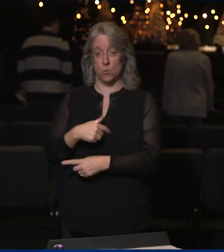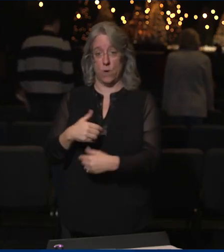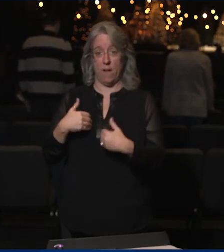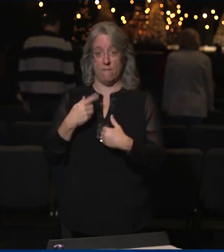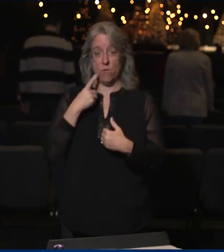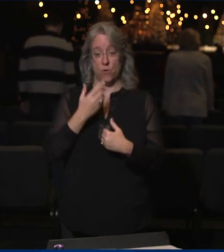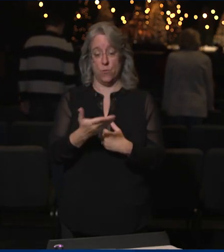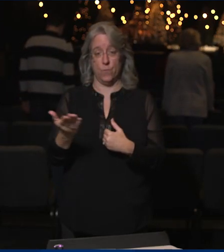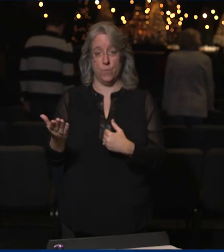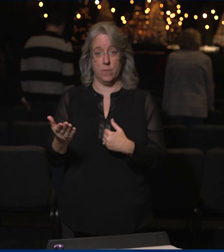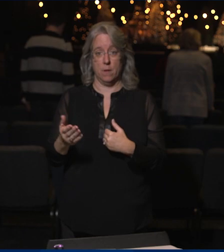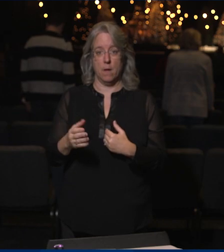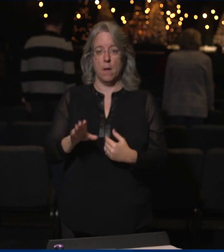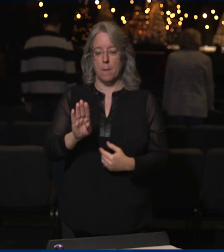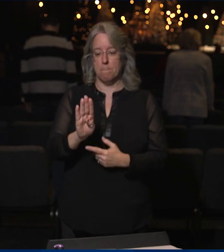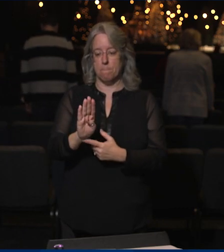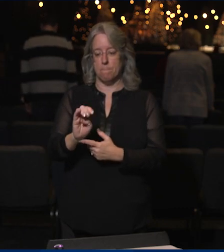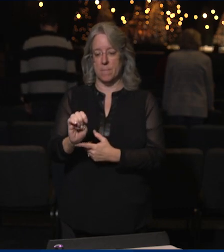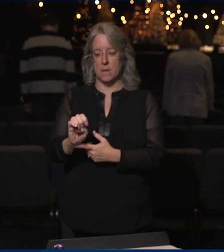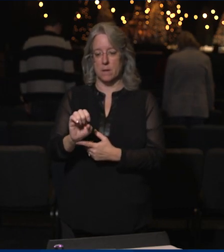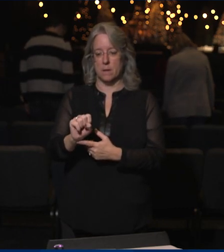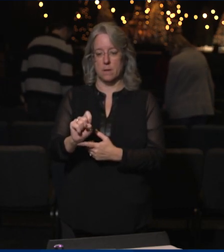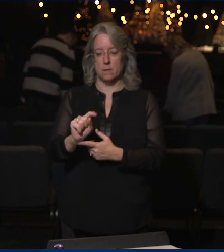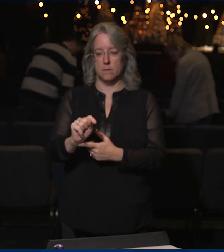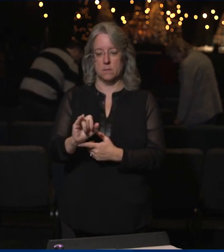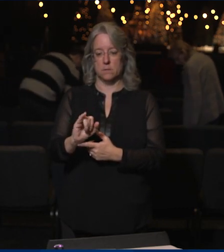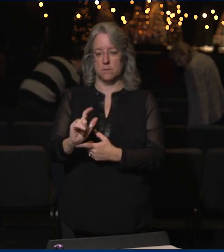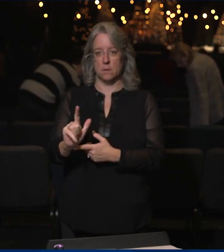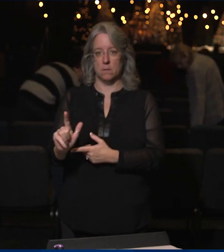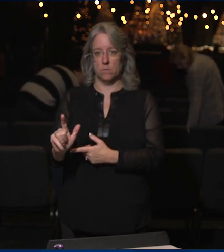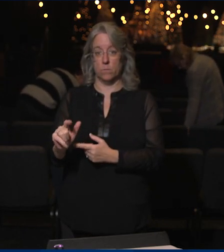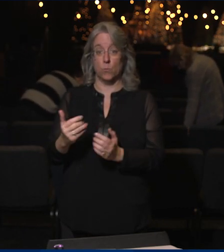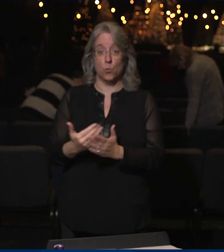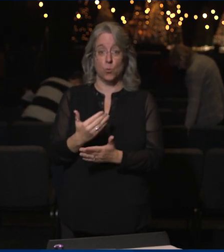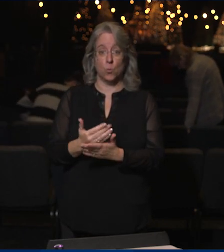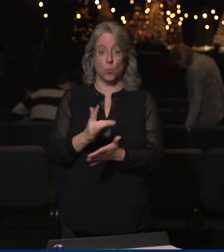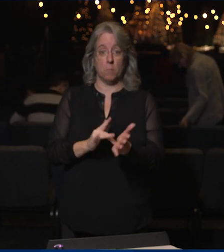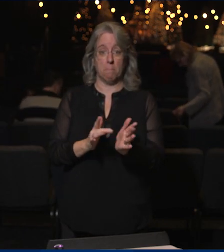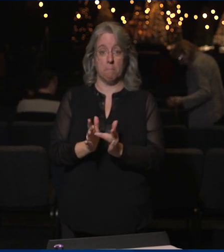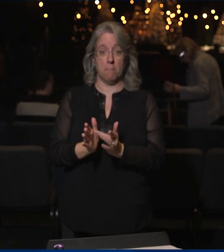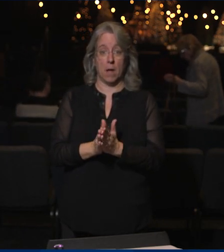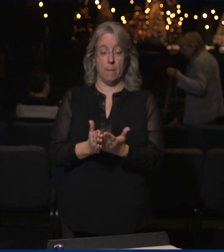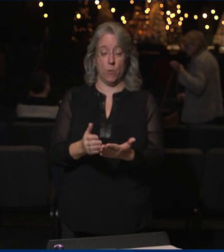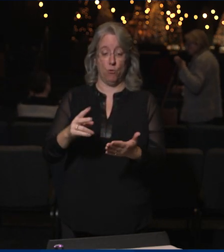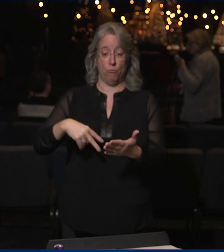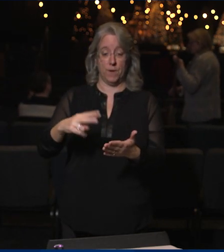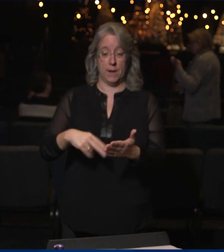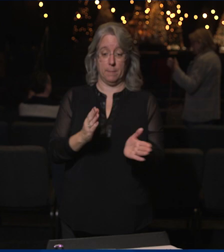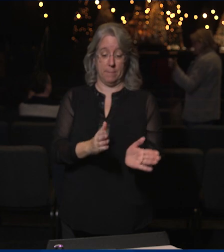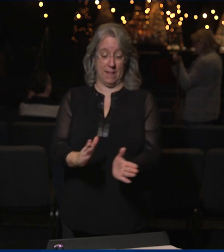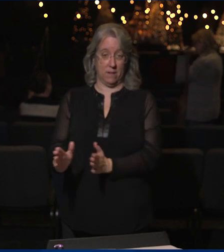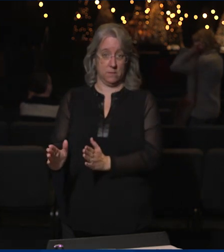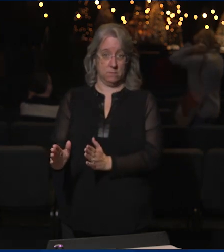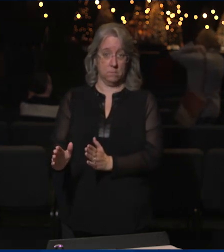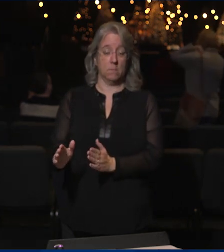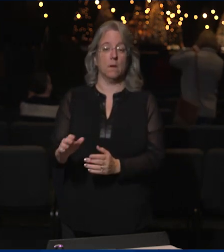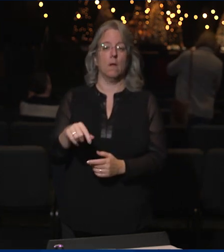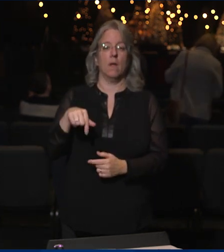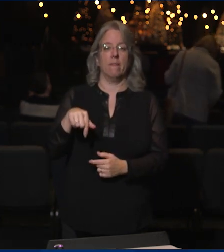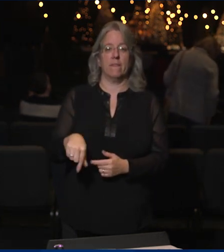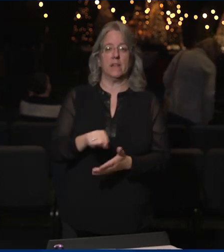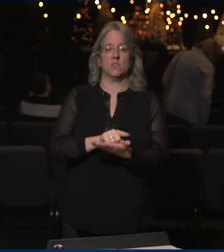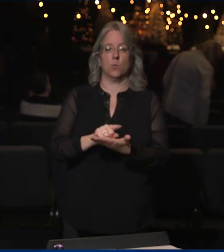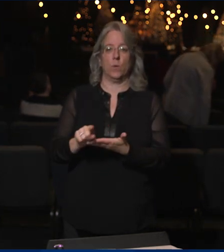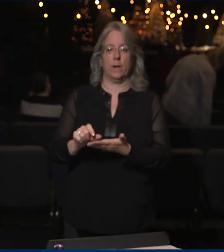Still podcast, as well as some new Bible reading plans. All of this is on our This Week page. You can go to